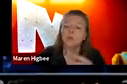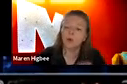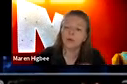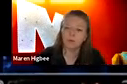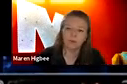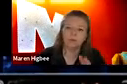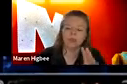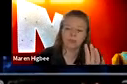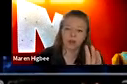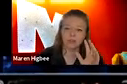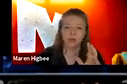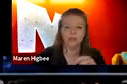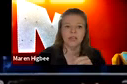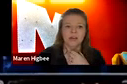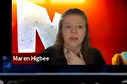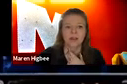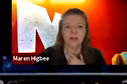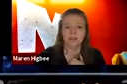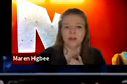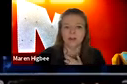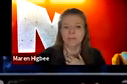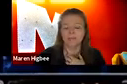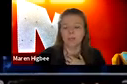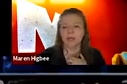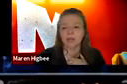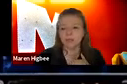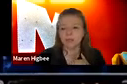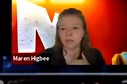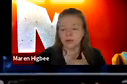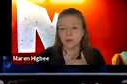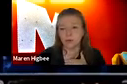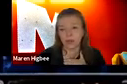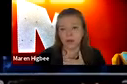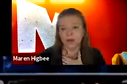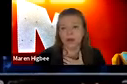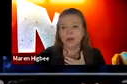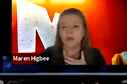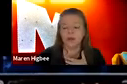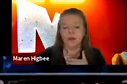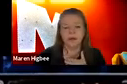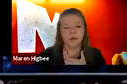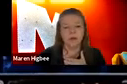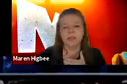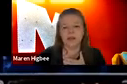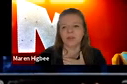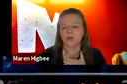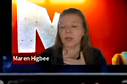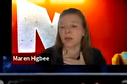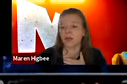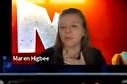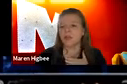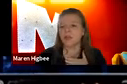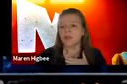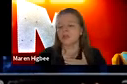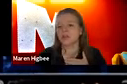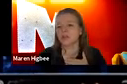two, one of the problems that is not solved yet. And, um, lots of companies are working on it, but I, nobody's gotten there quite